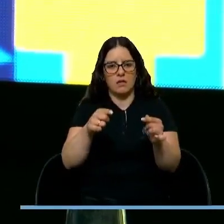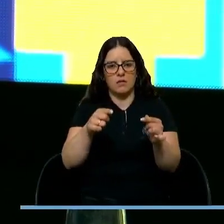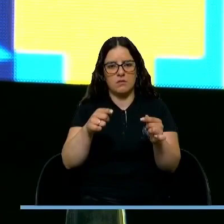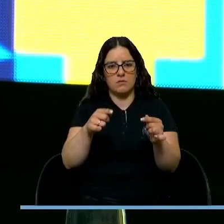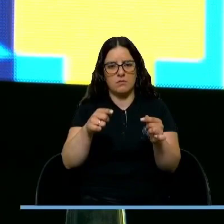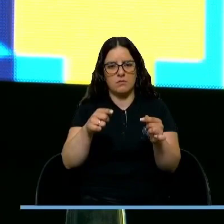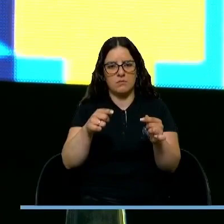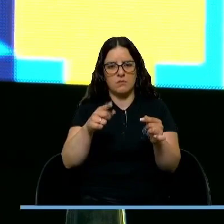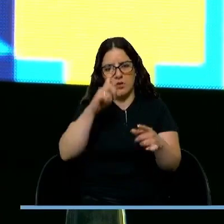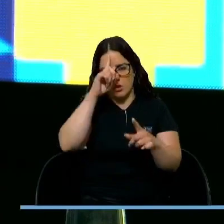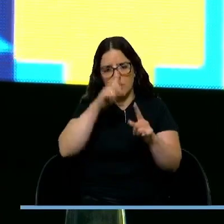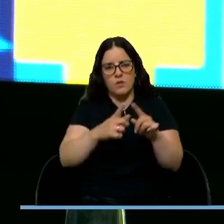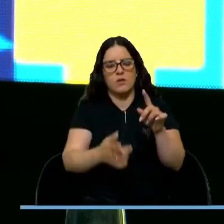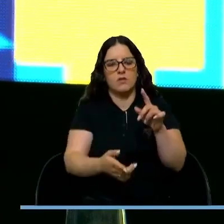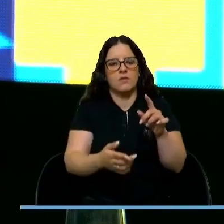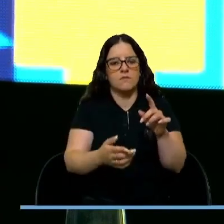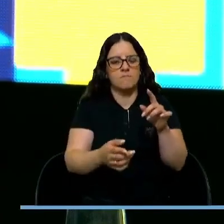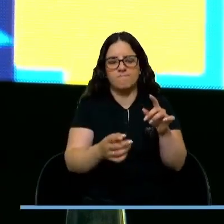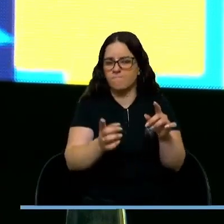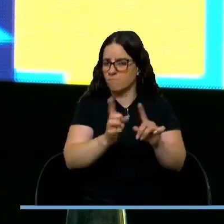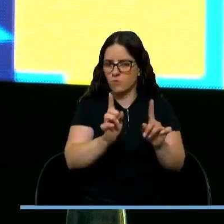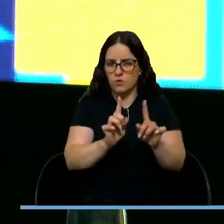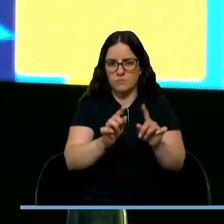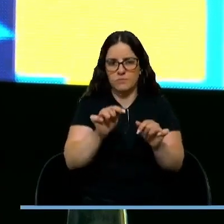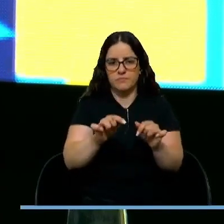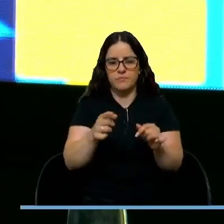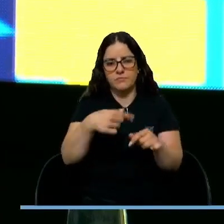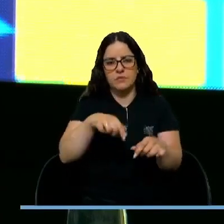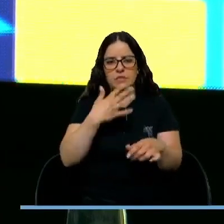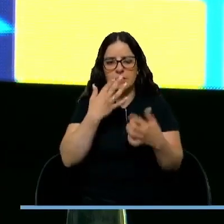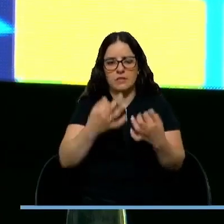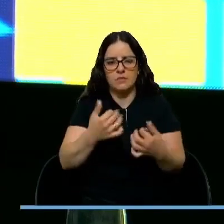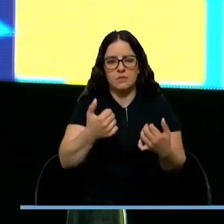a mistake. We believe 5G will be key also